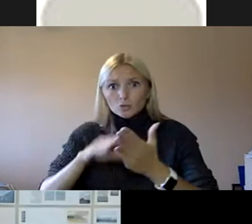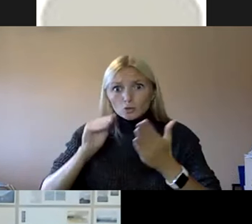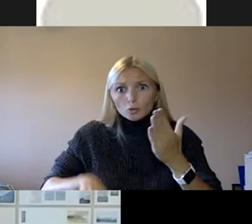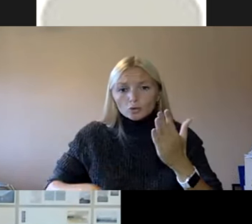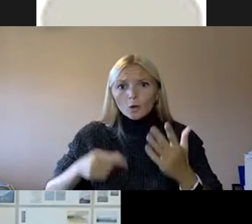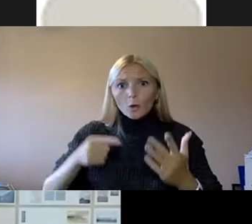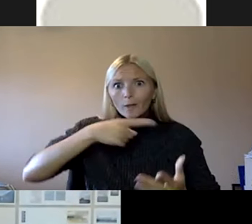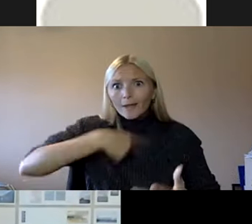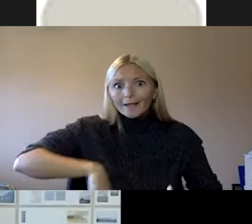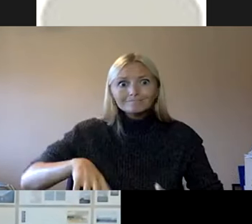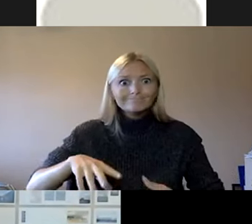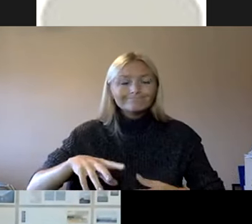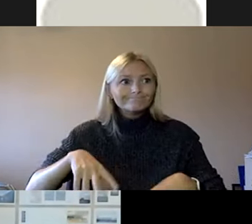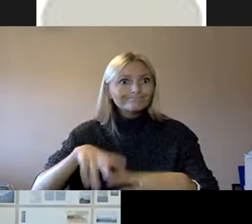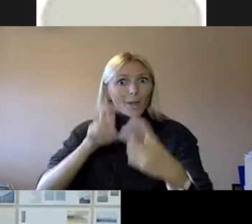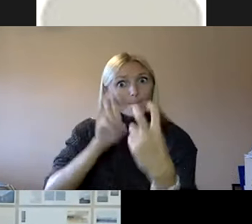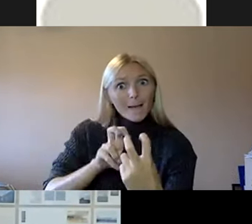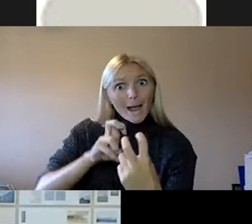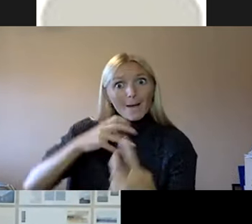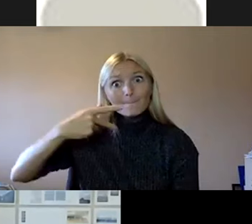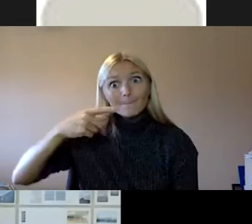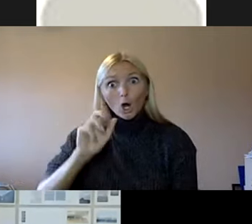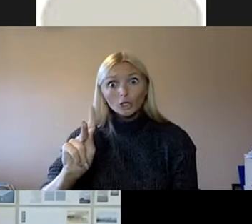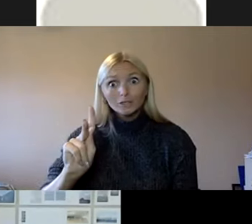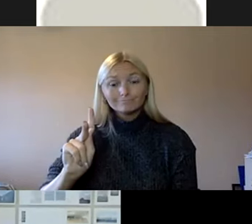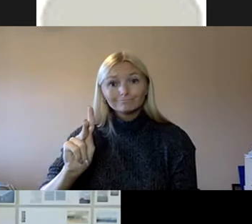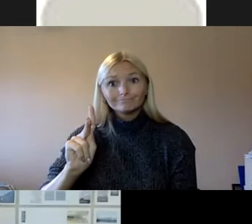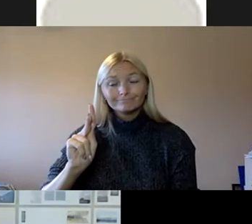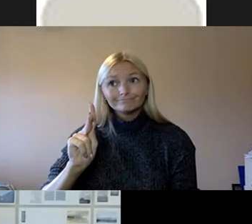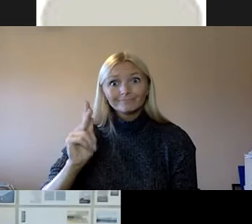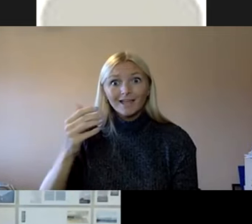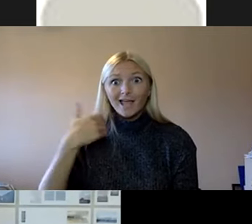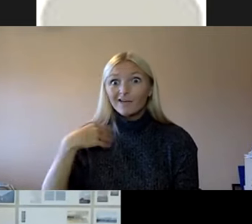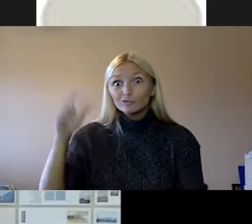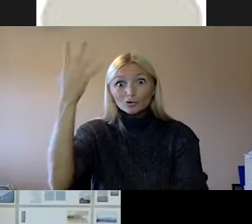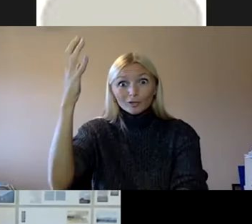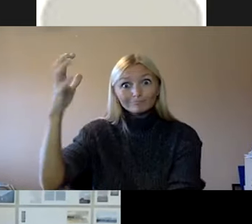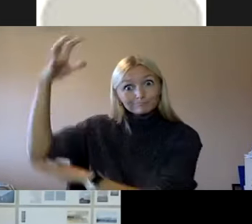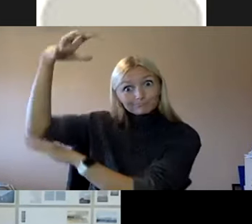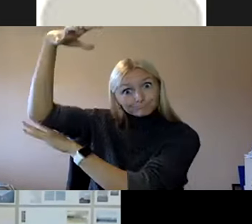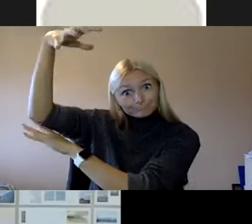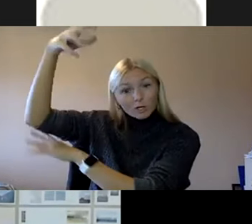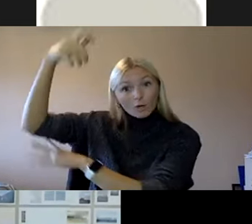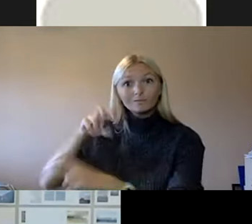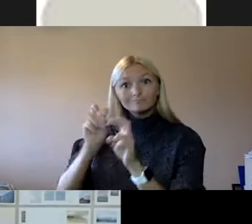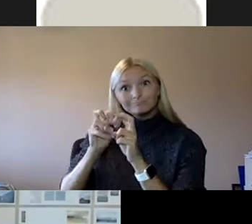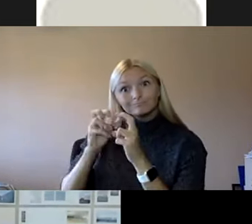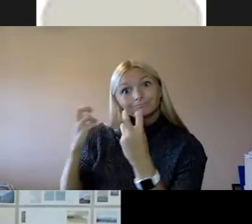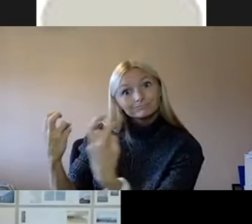in a park. In fact, we all met under the shade of a tree. Sometimes it rained, that's